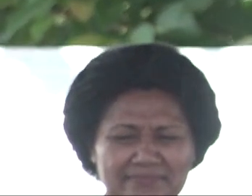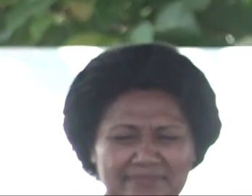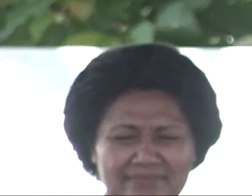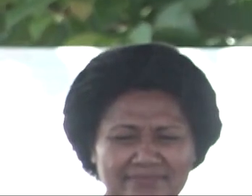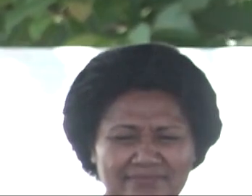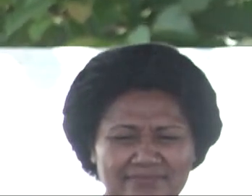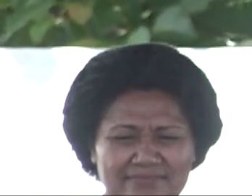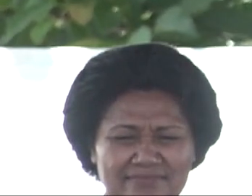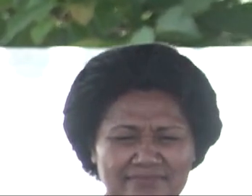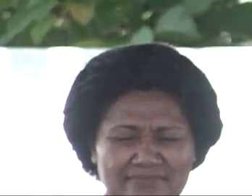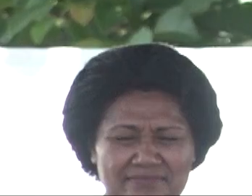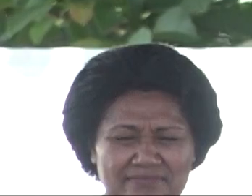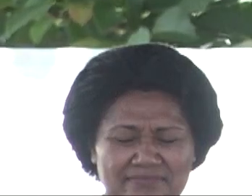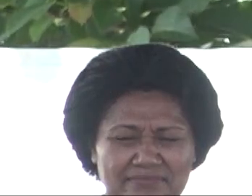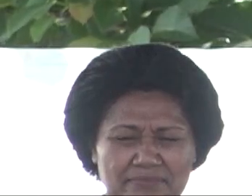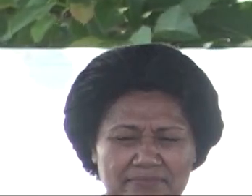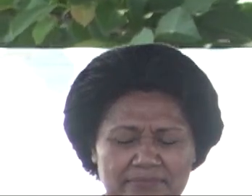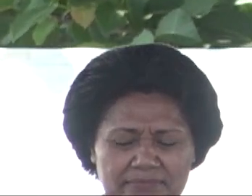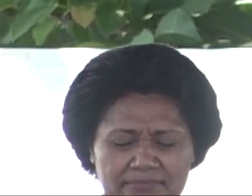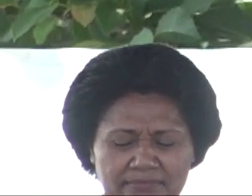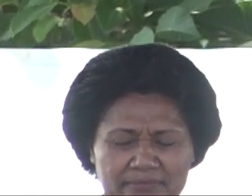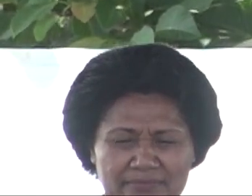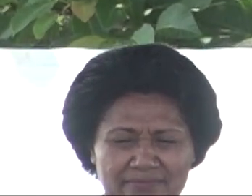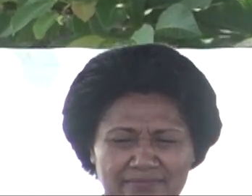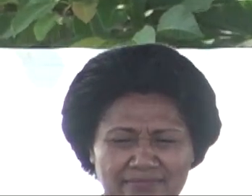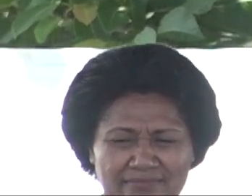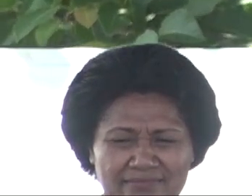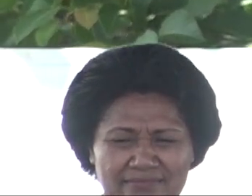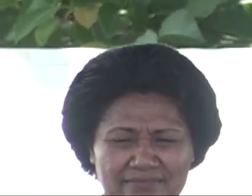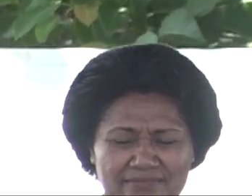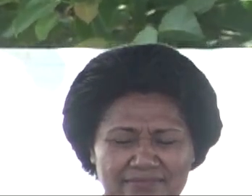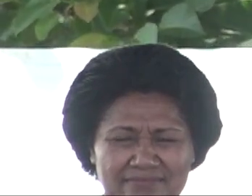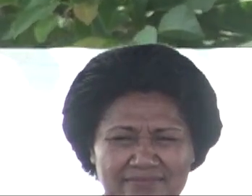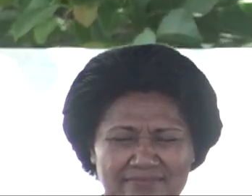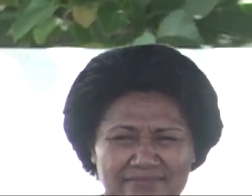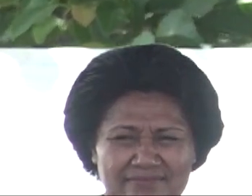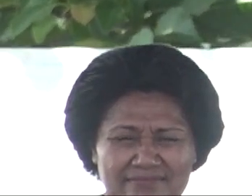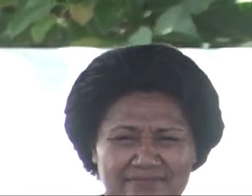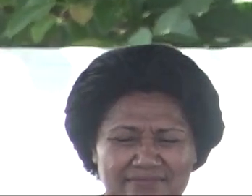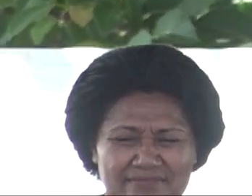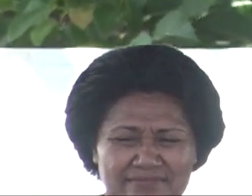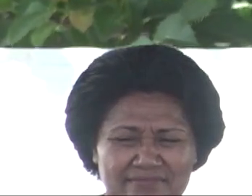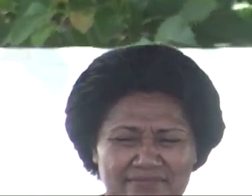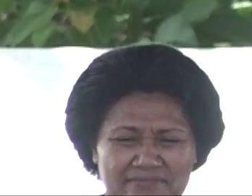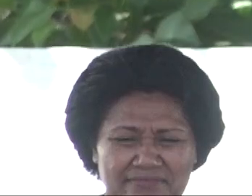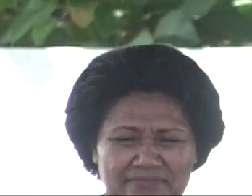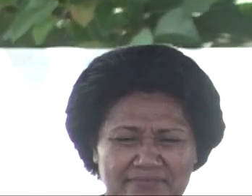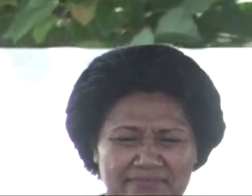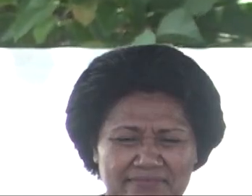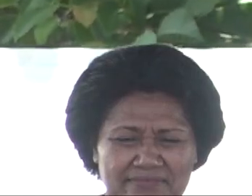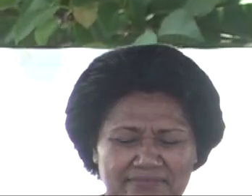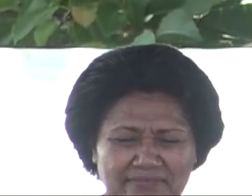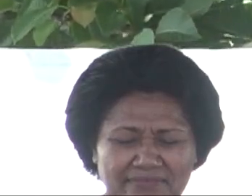nando sirsul. Mera Salvador nando itabi. Era kerita ni kira nunra panditi kiritsiko ena